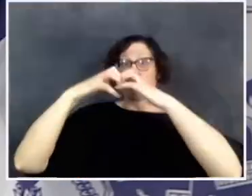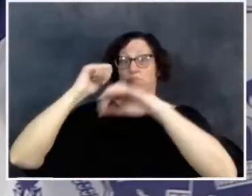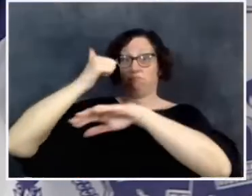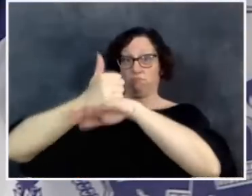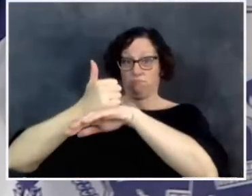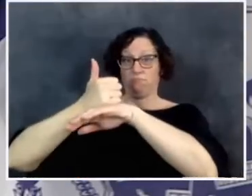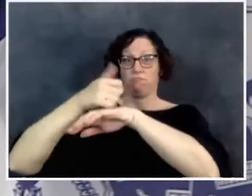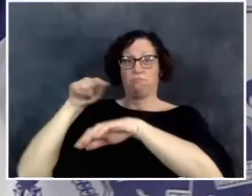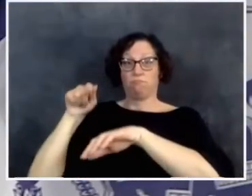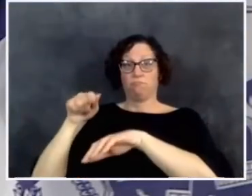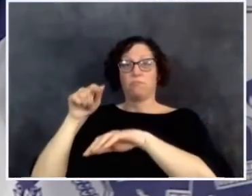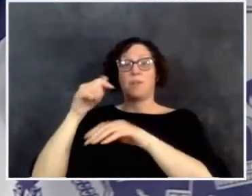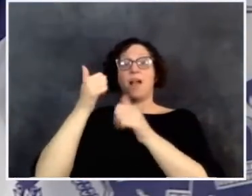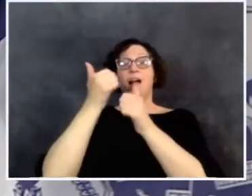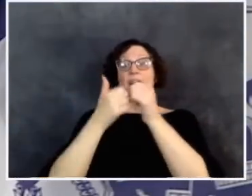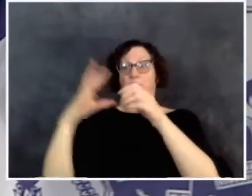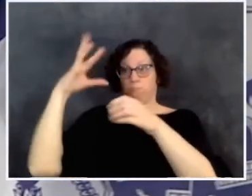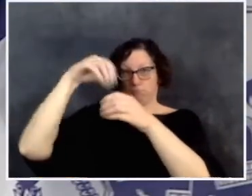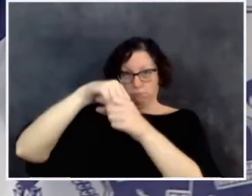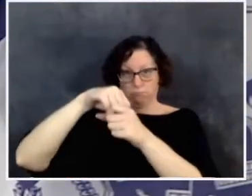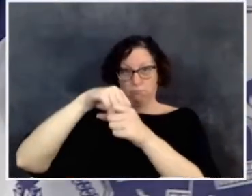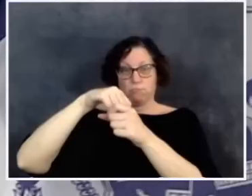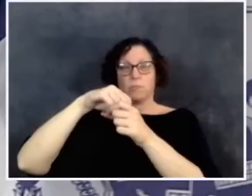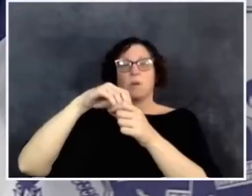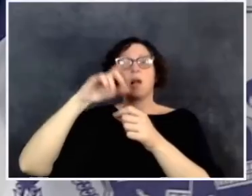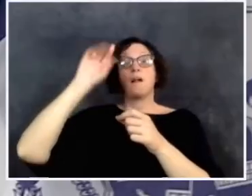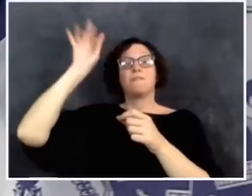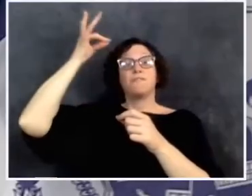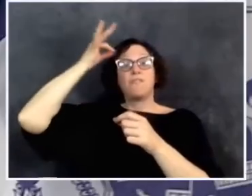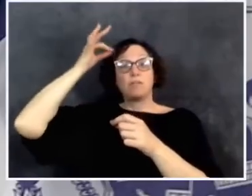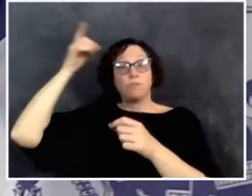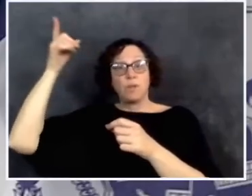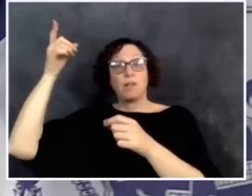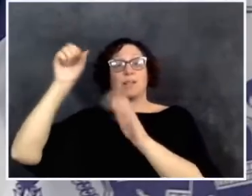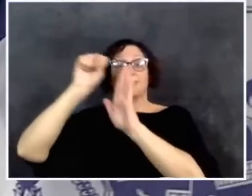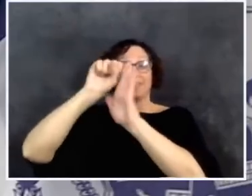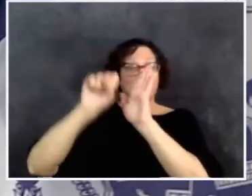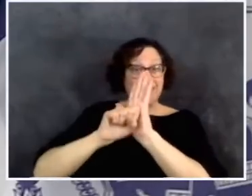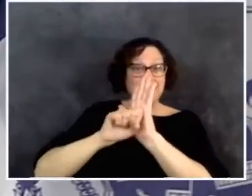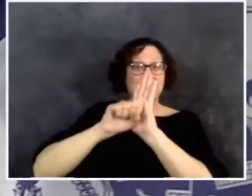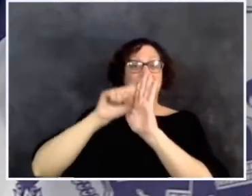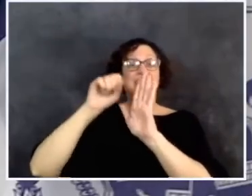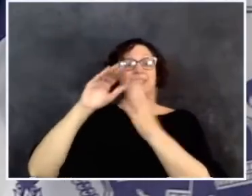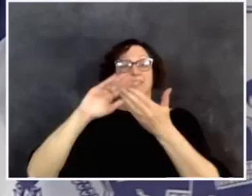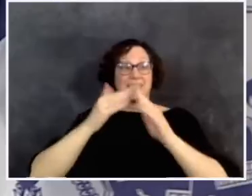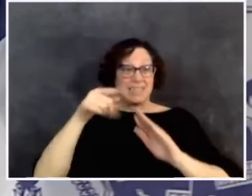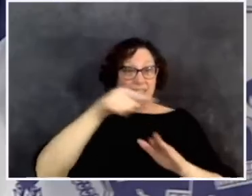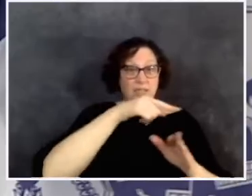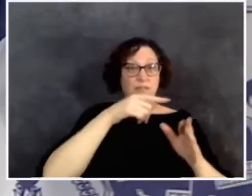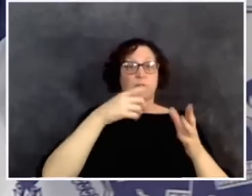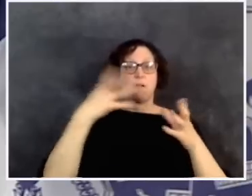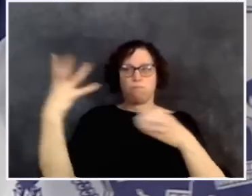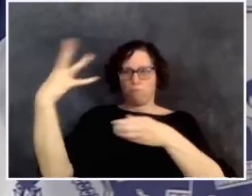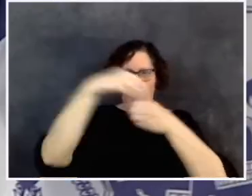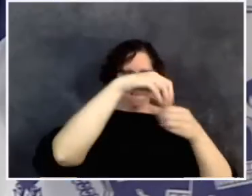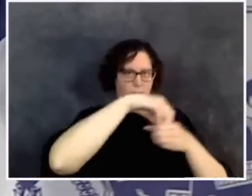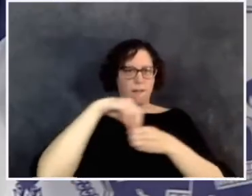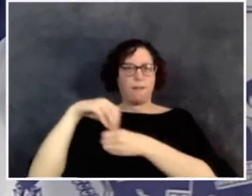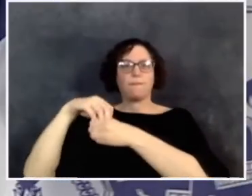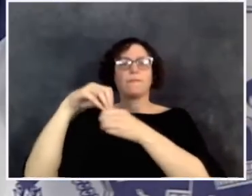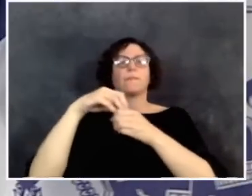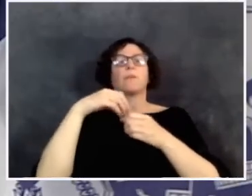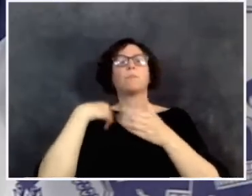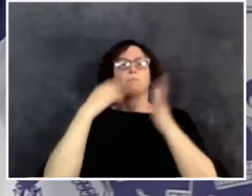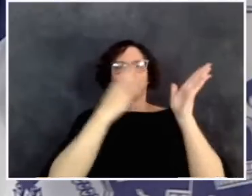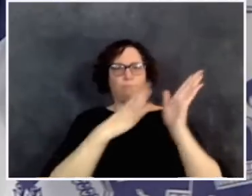in field hospital capacity. We were going to turn a vast number of hotels into field hospitals. I mean, everyone was on the same page that